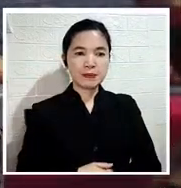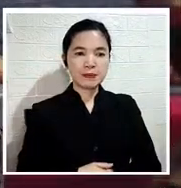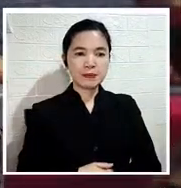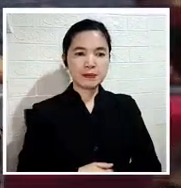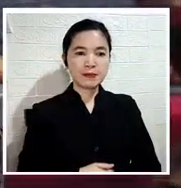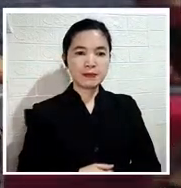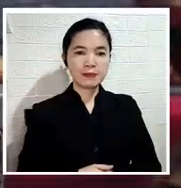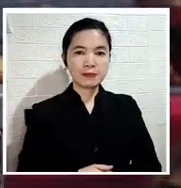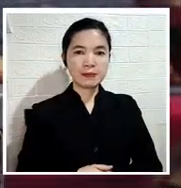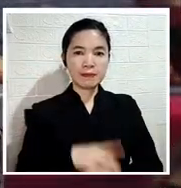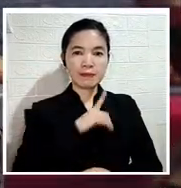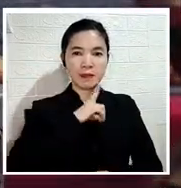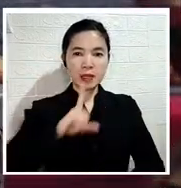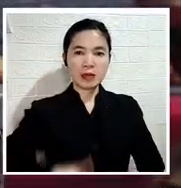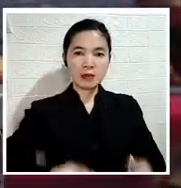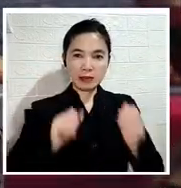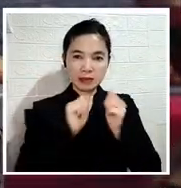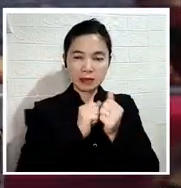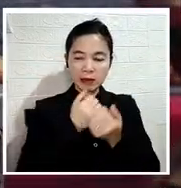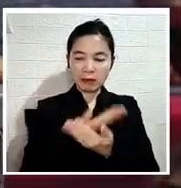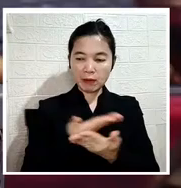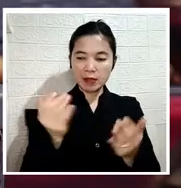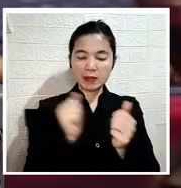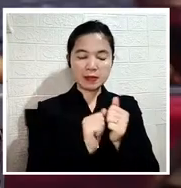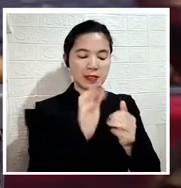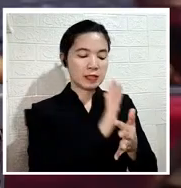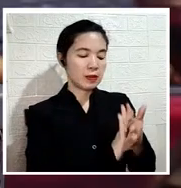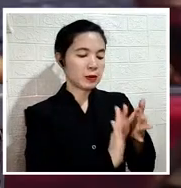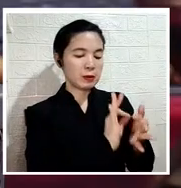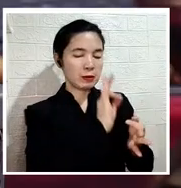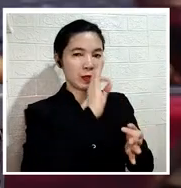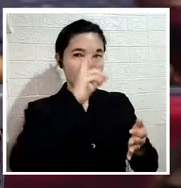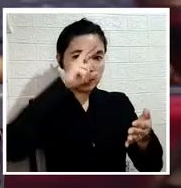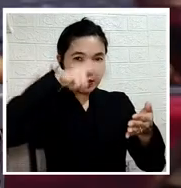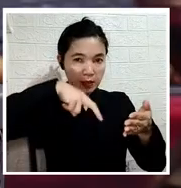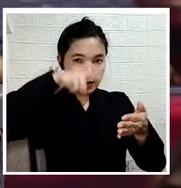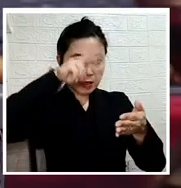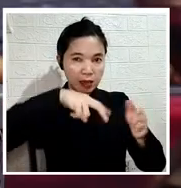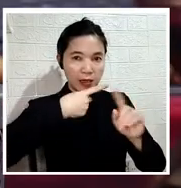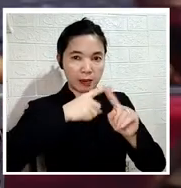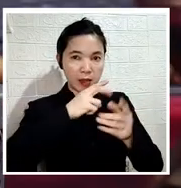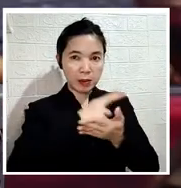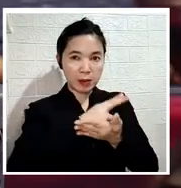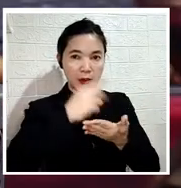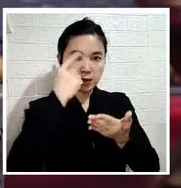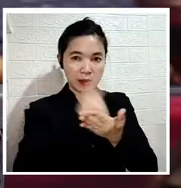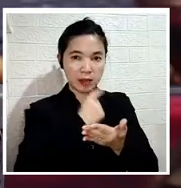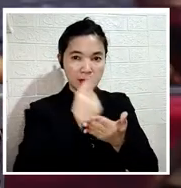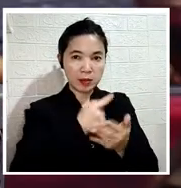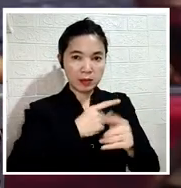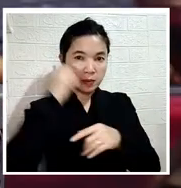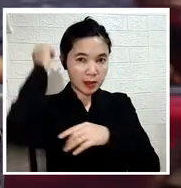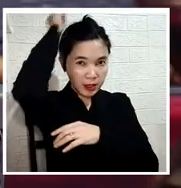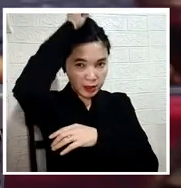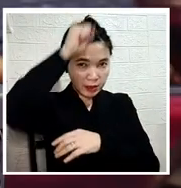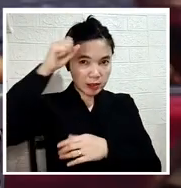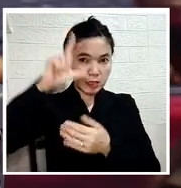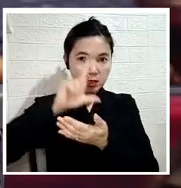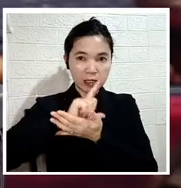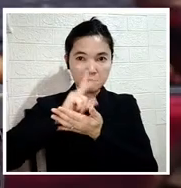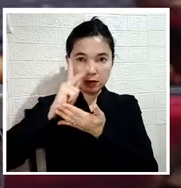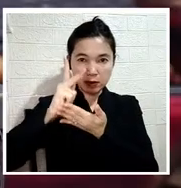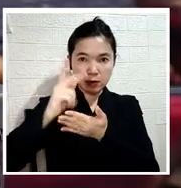The Lord be with you. And with your spirit. A reading from the Holy Gospel according to Saint Luke. Glory to you, O